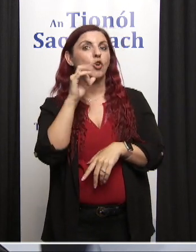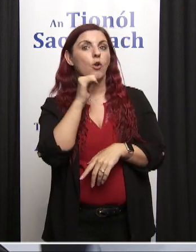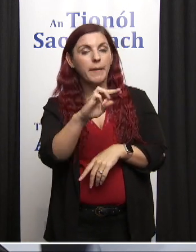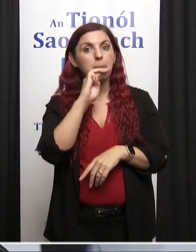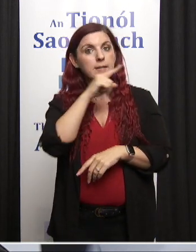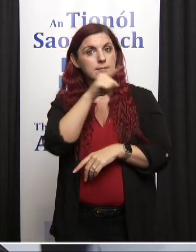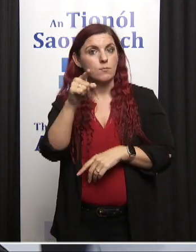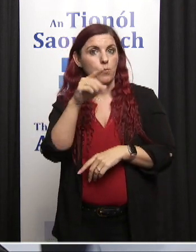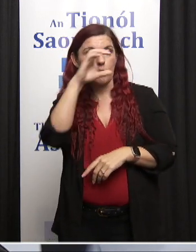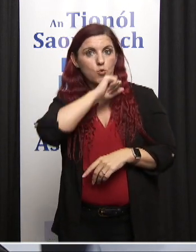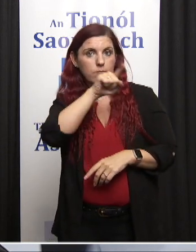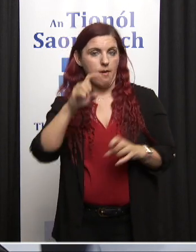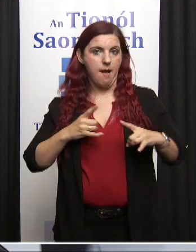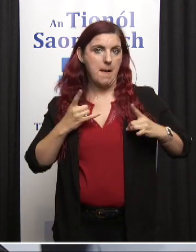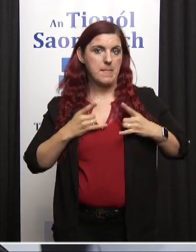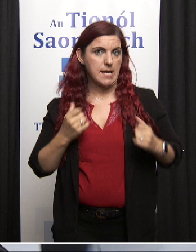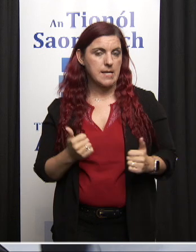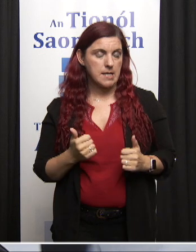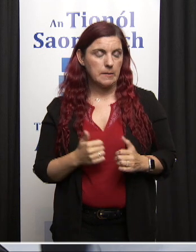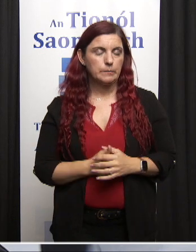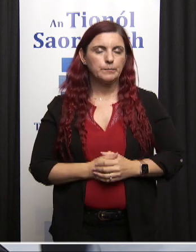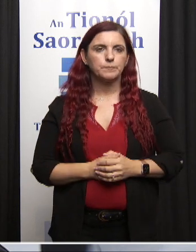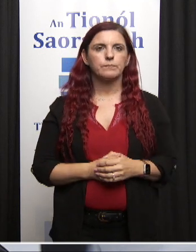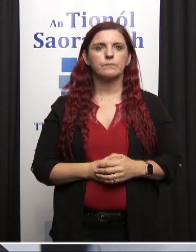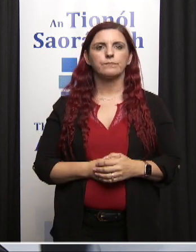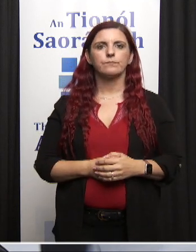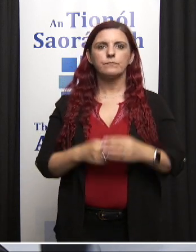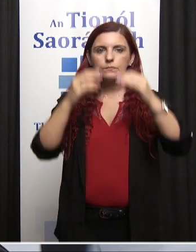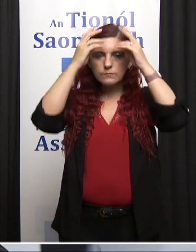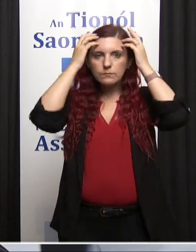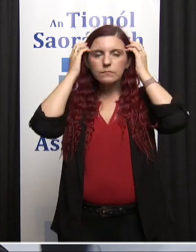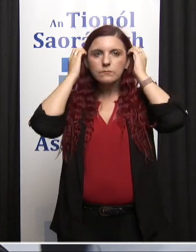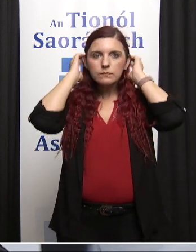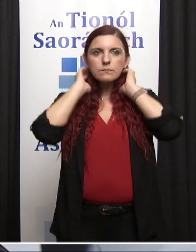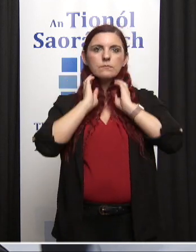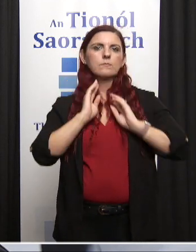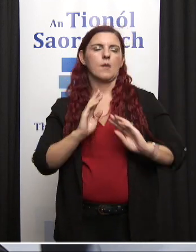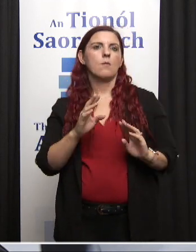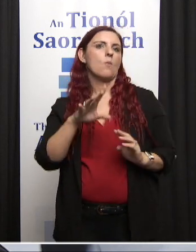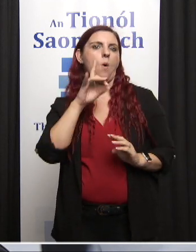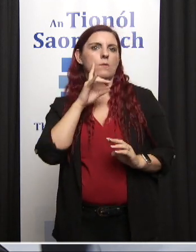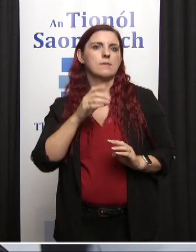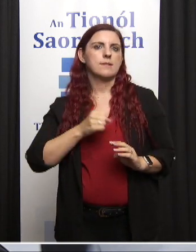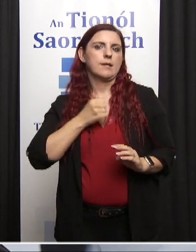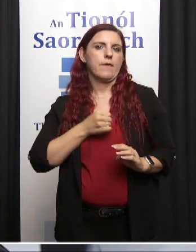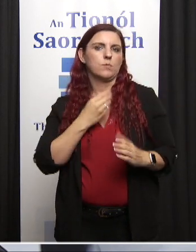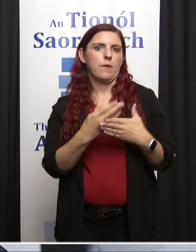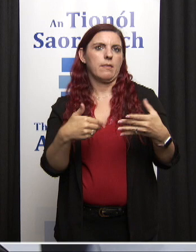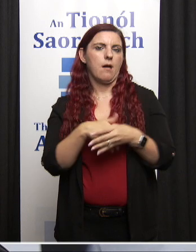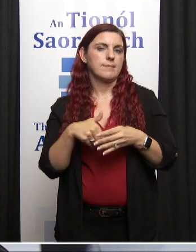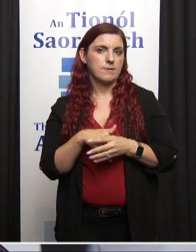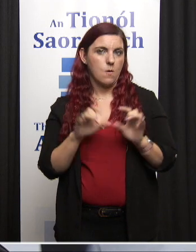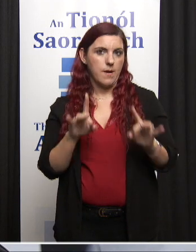an indication that you're satisfied with the content and the construct of the ballot